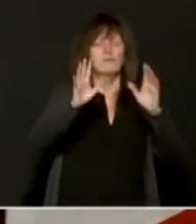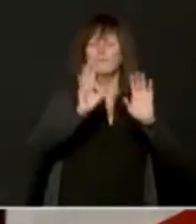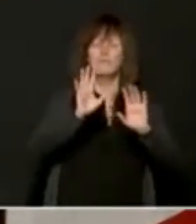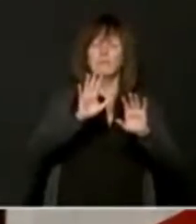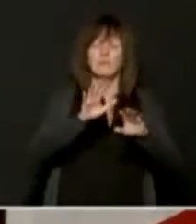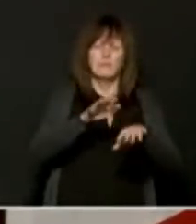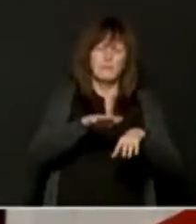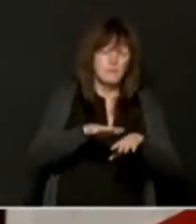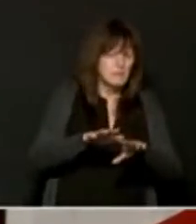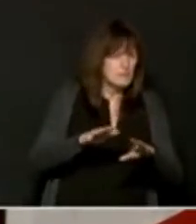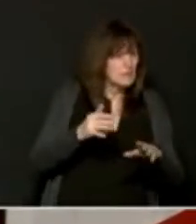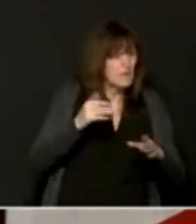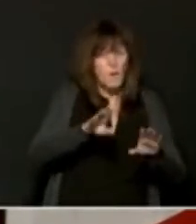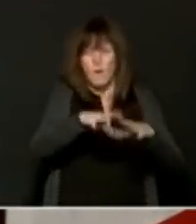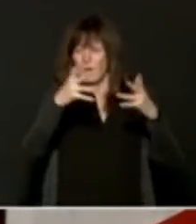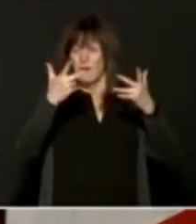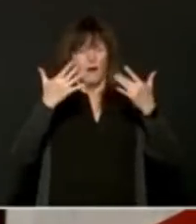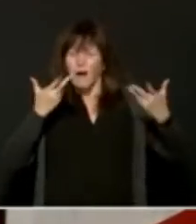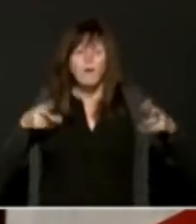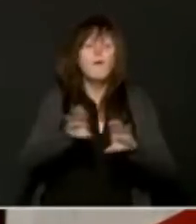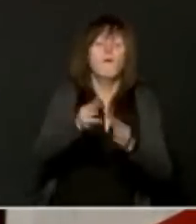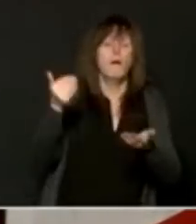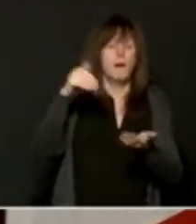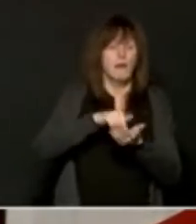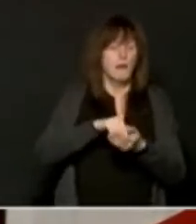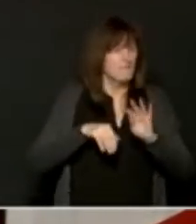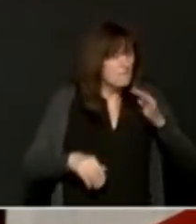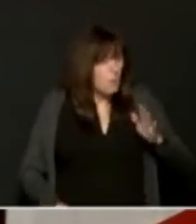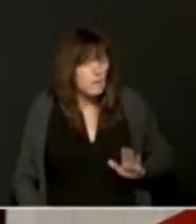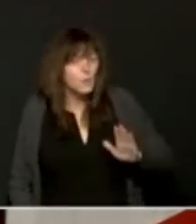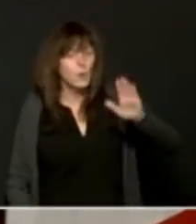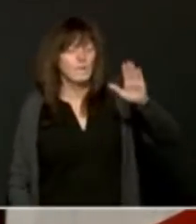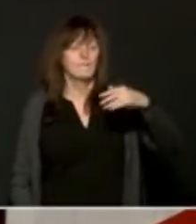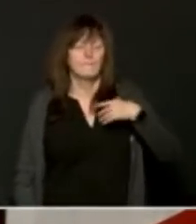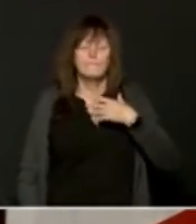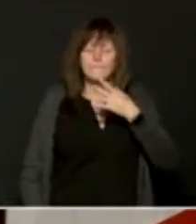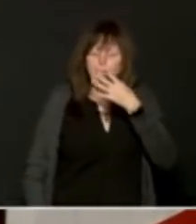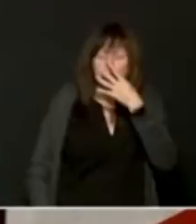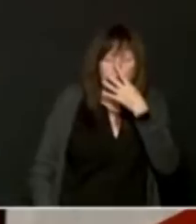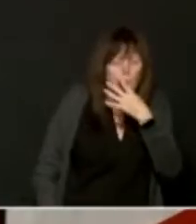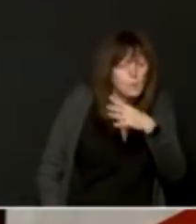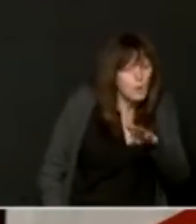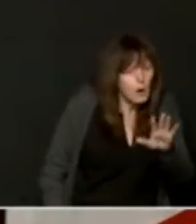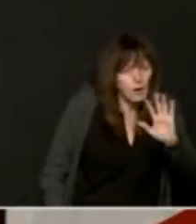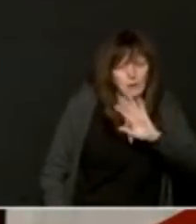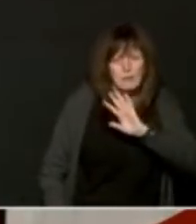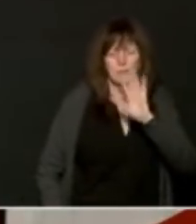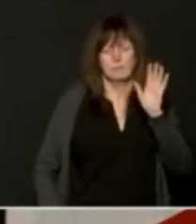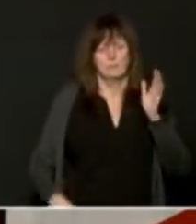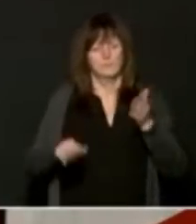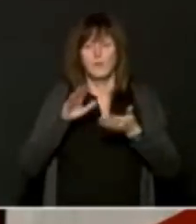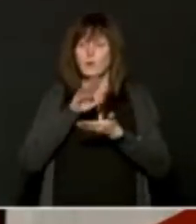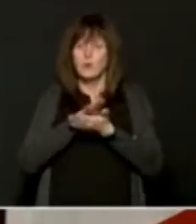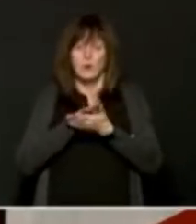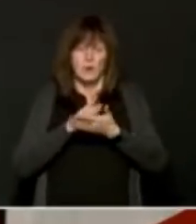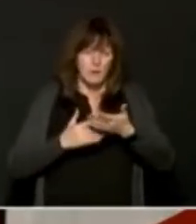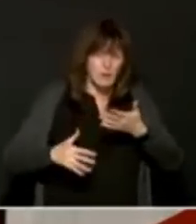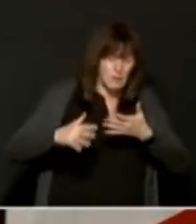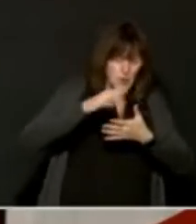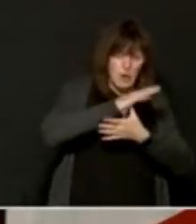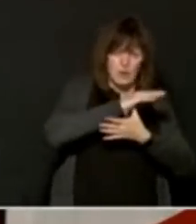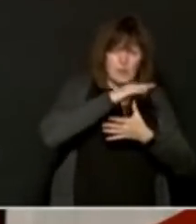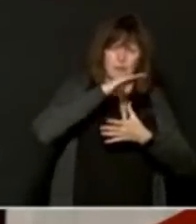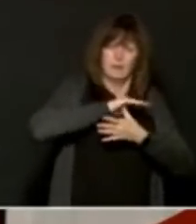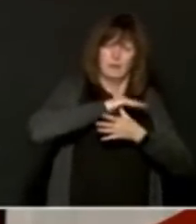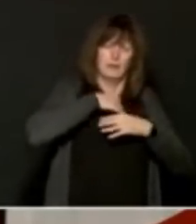wave 4. So we need to, and schools obviously are very important. If we're going to open, to my mind, they are the first thing that